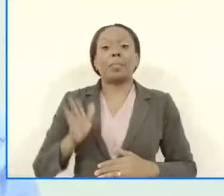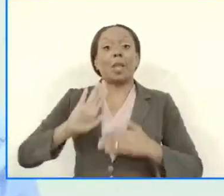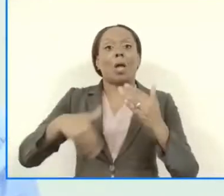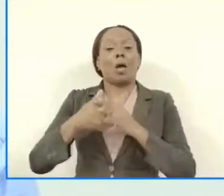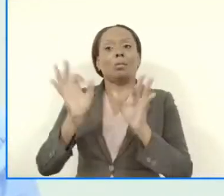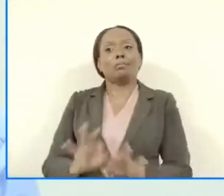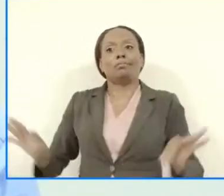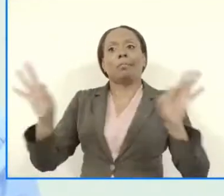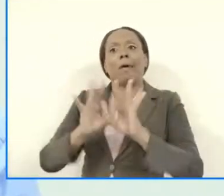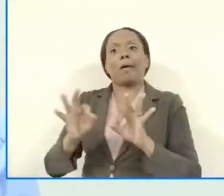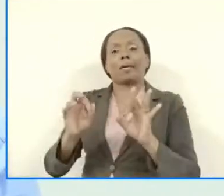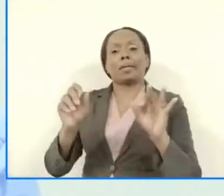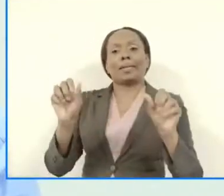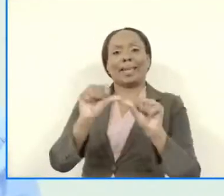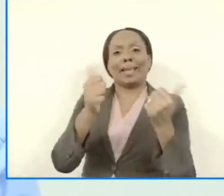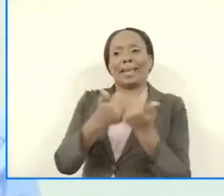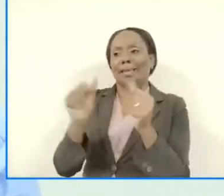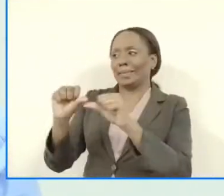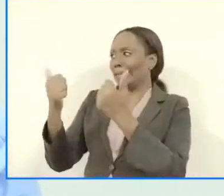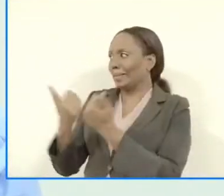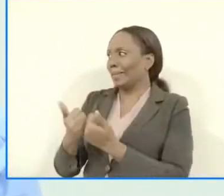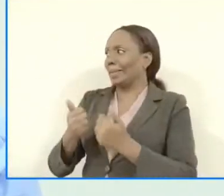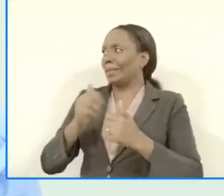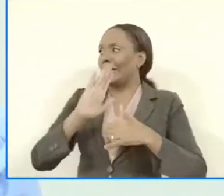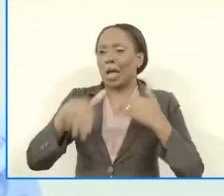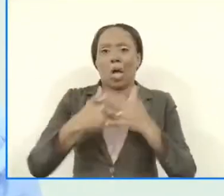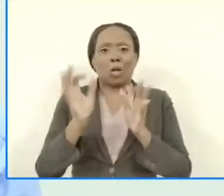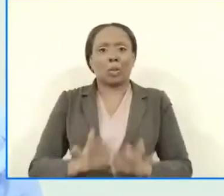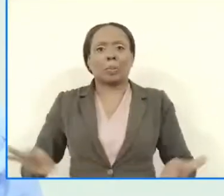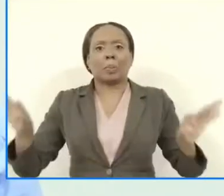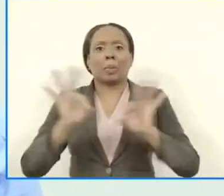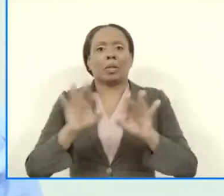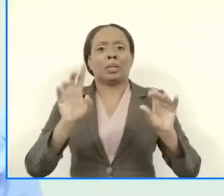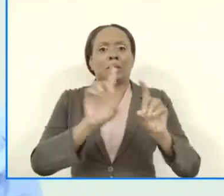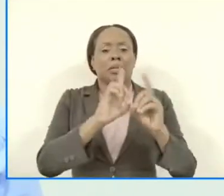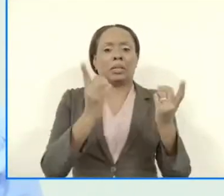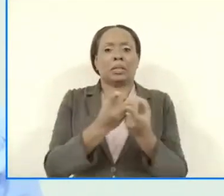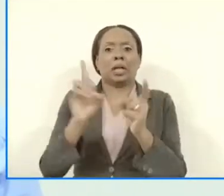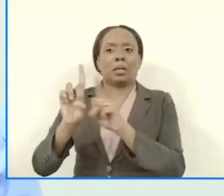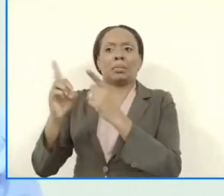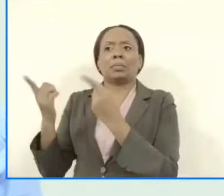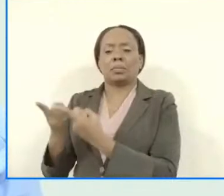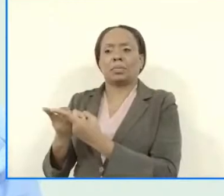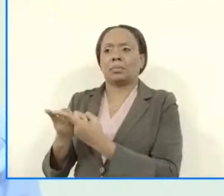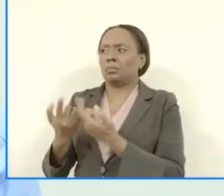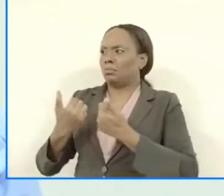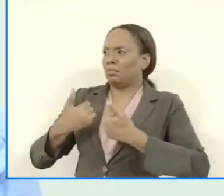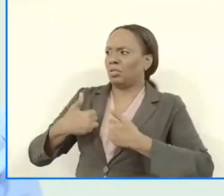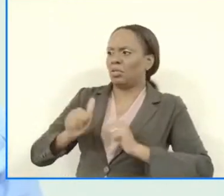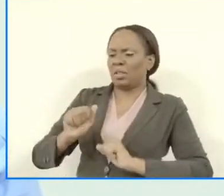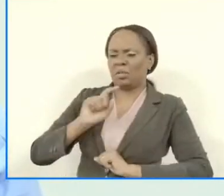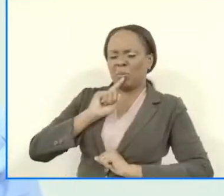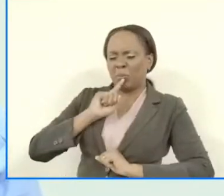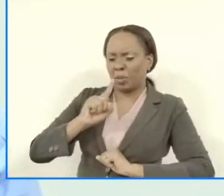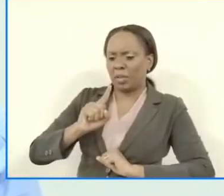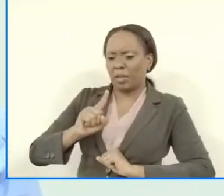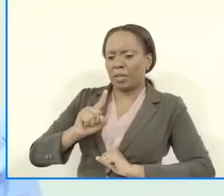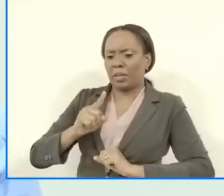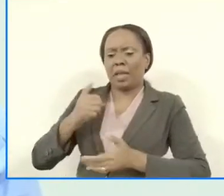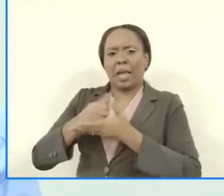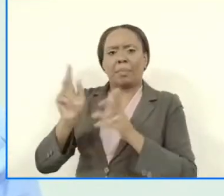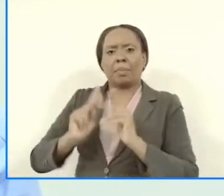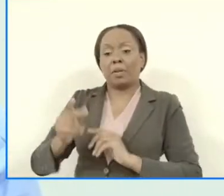critical agencies are working to try to place persons whose lives were dislocated, try to place persons